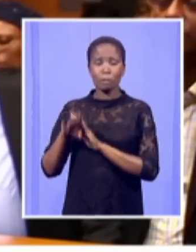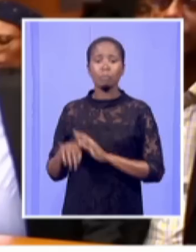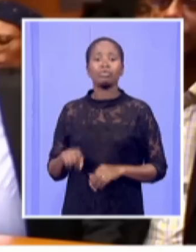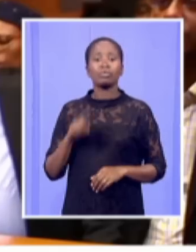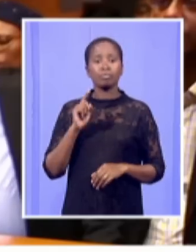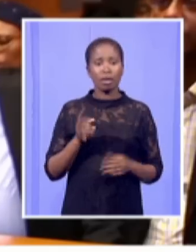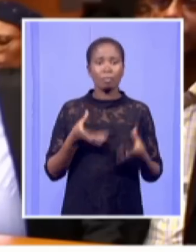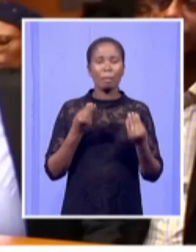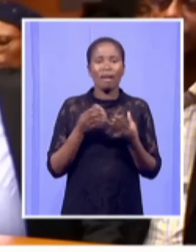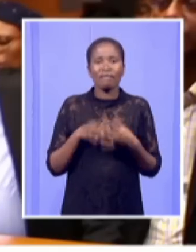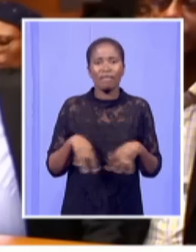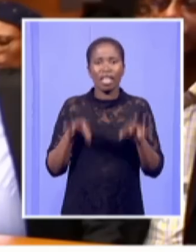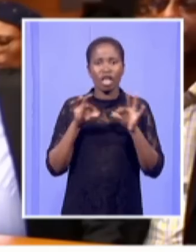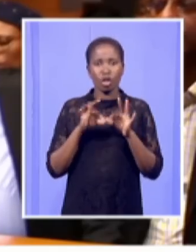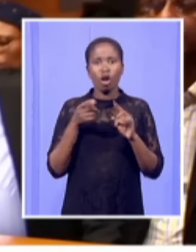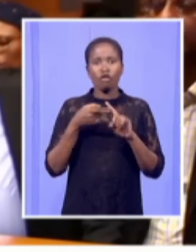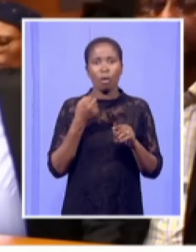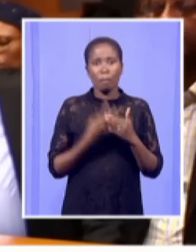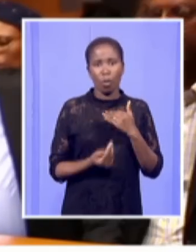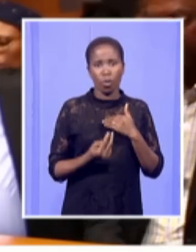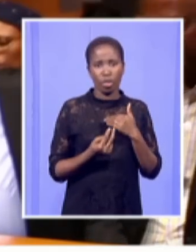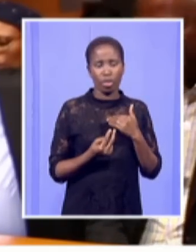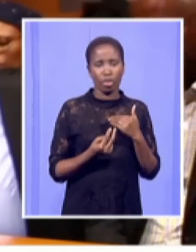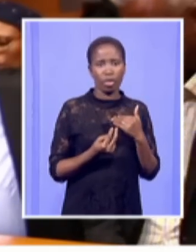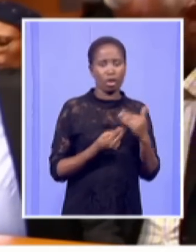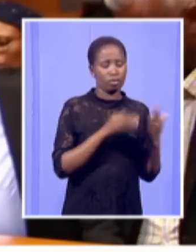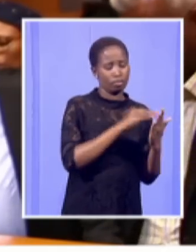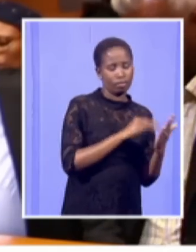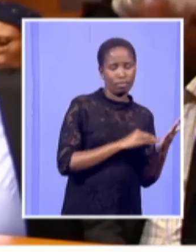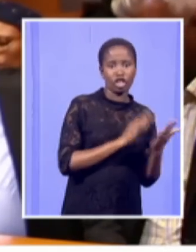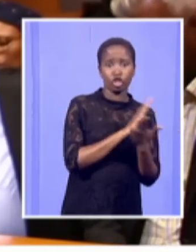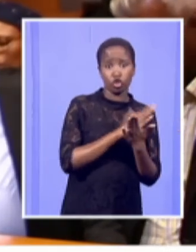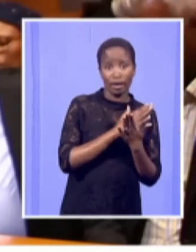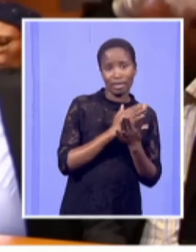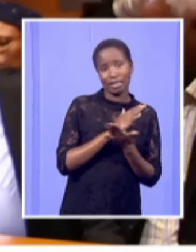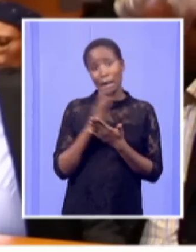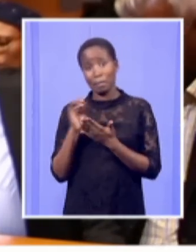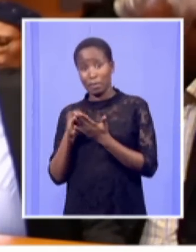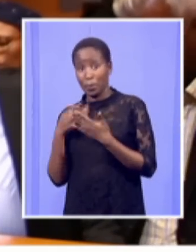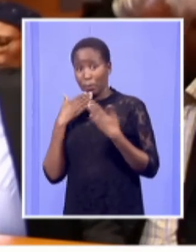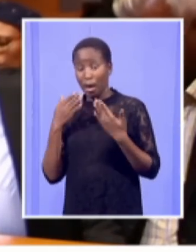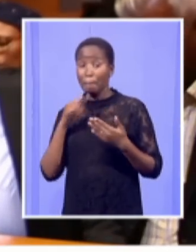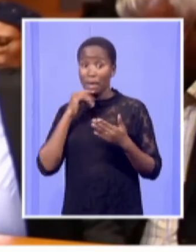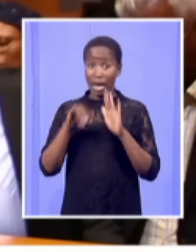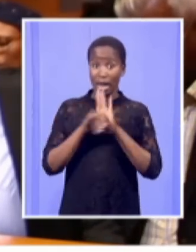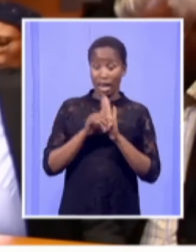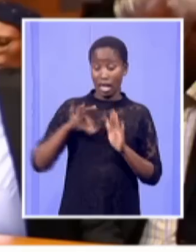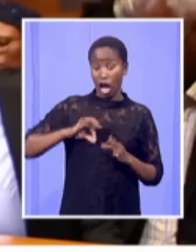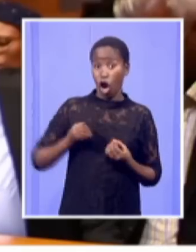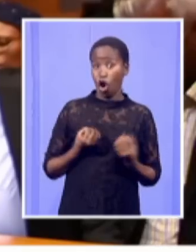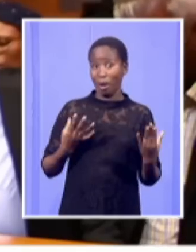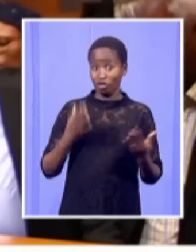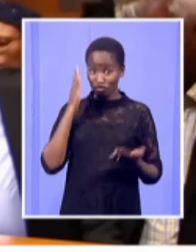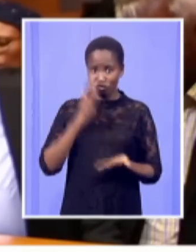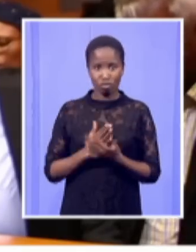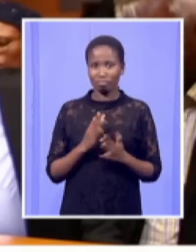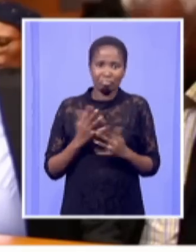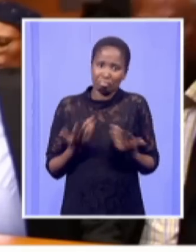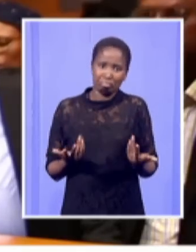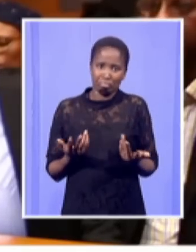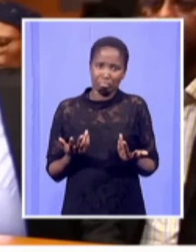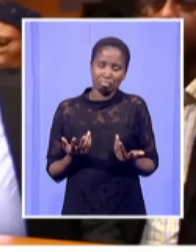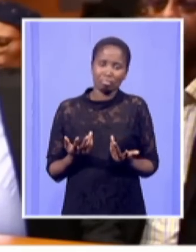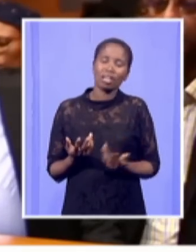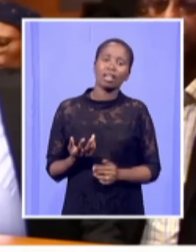reliable value on both listed and unlisted shares is difficult. In corroboration of the foregoing, I attach here to